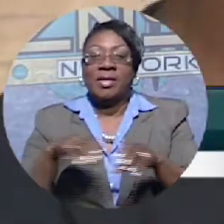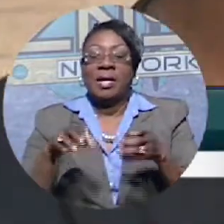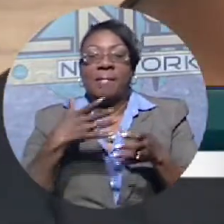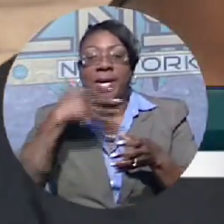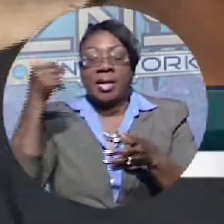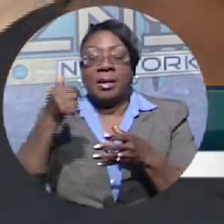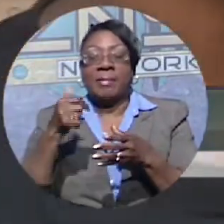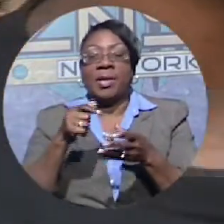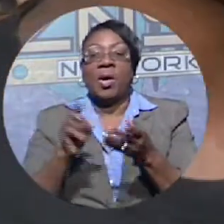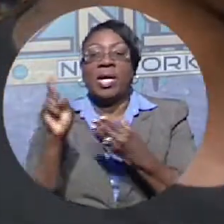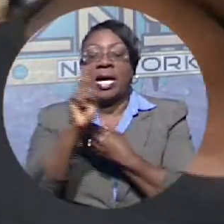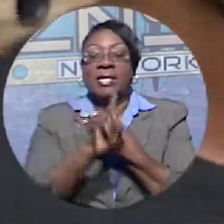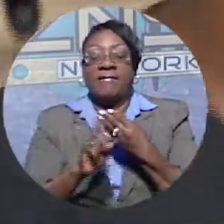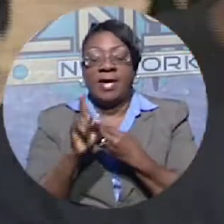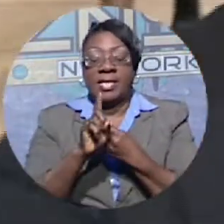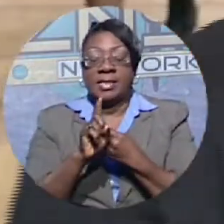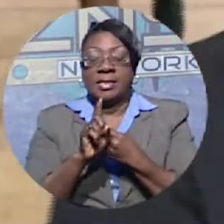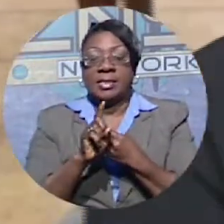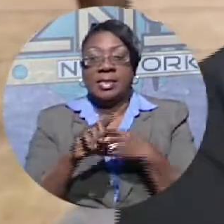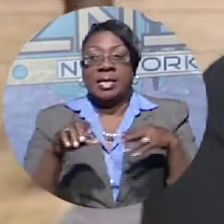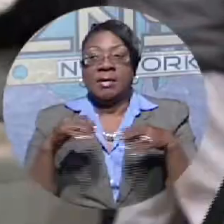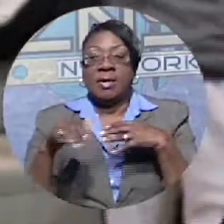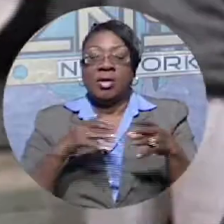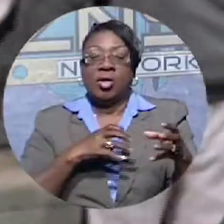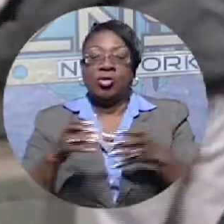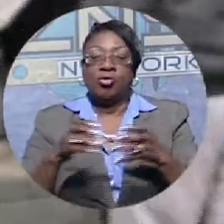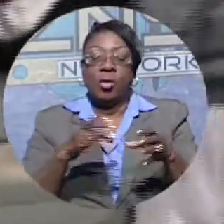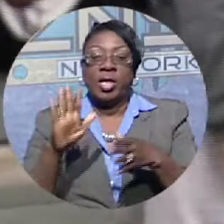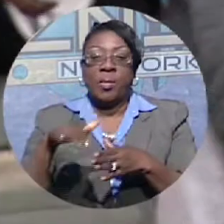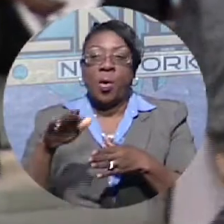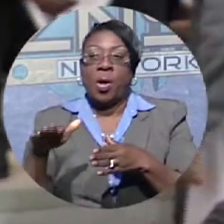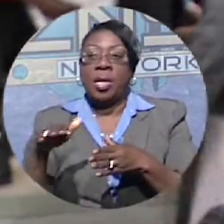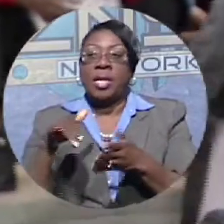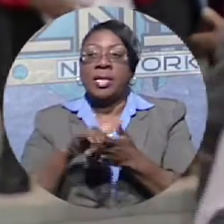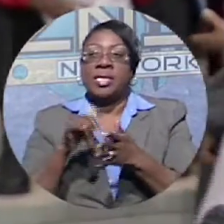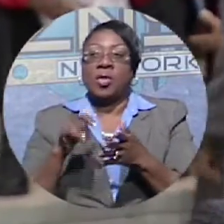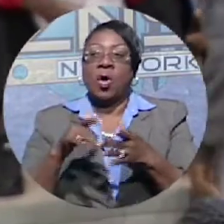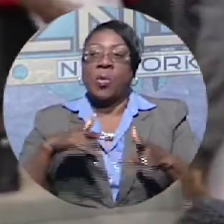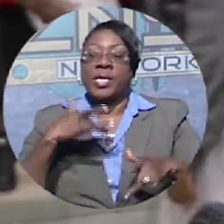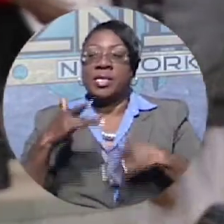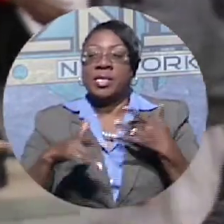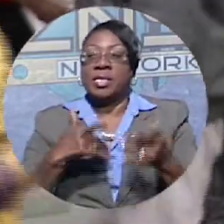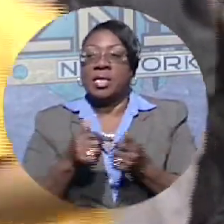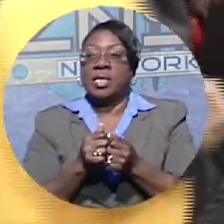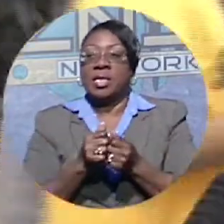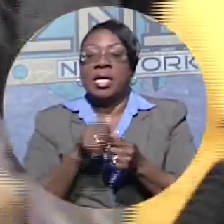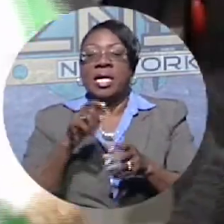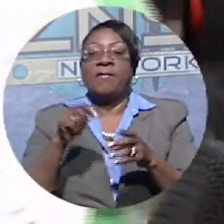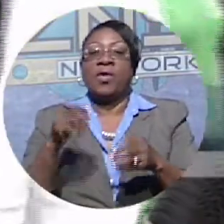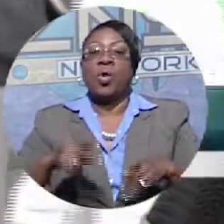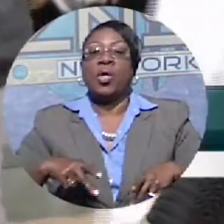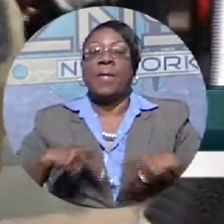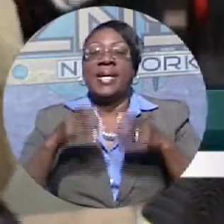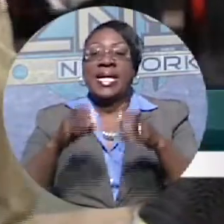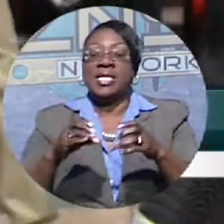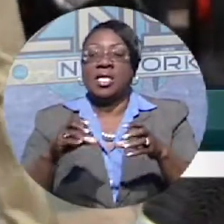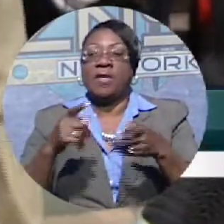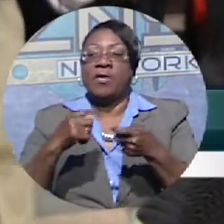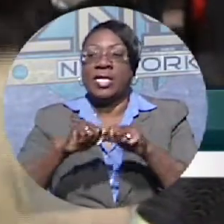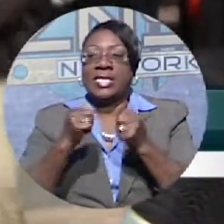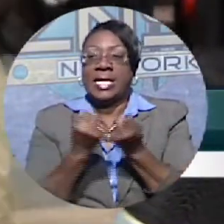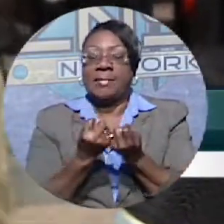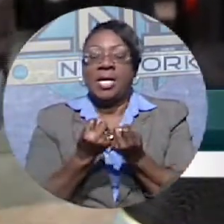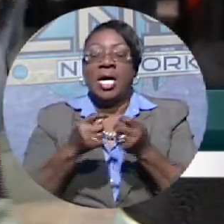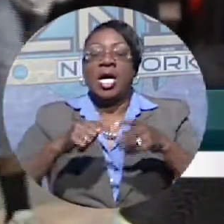our defense and take good control of the ball. There's always concern, but if you know the potential of your team, and once you keep trying